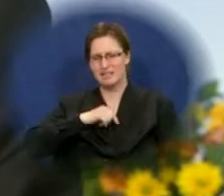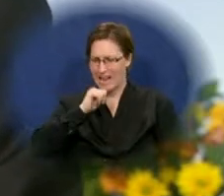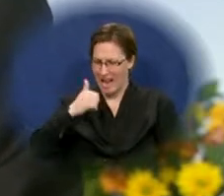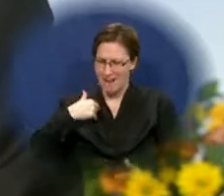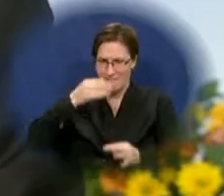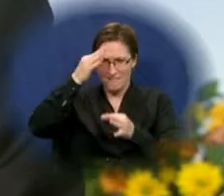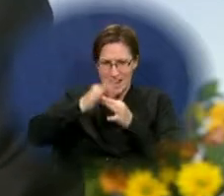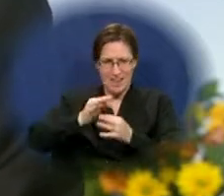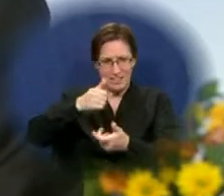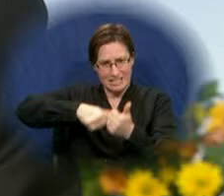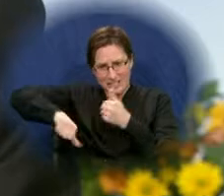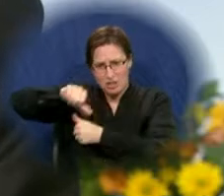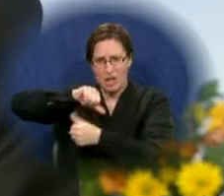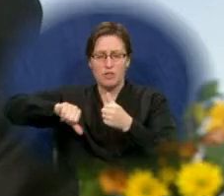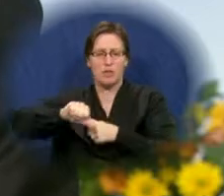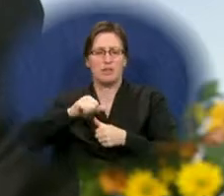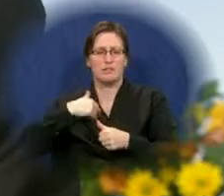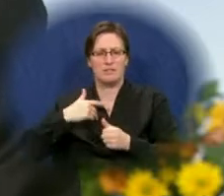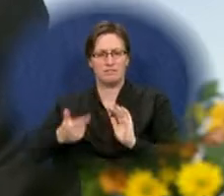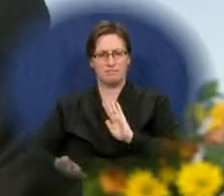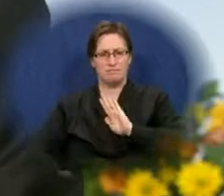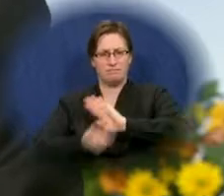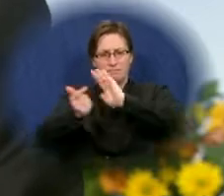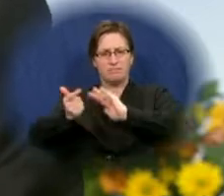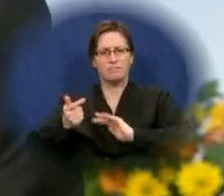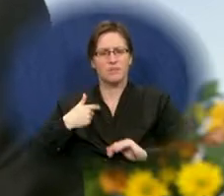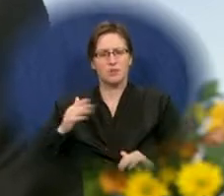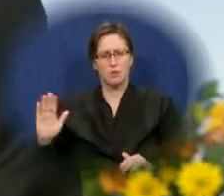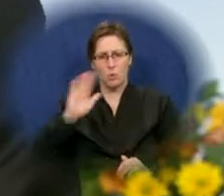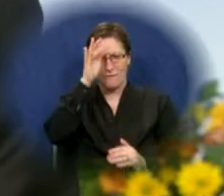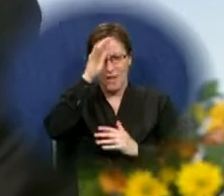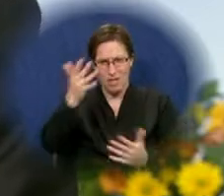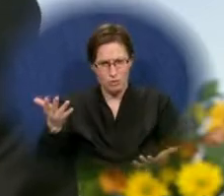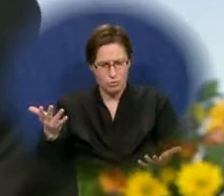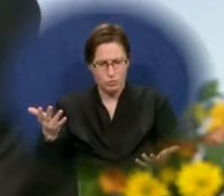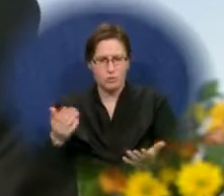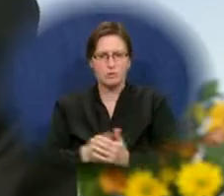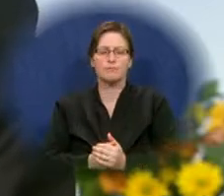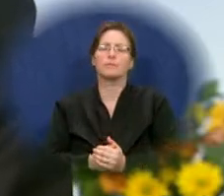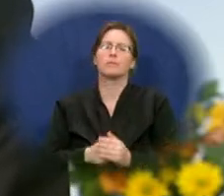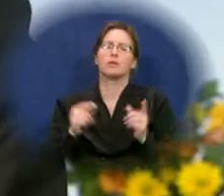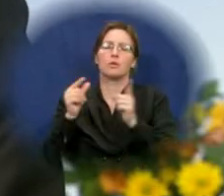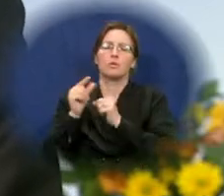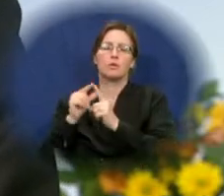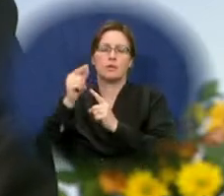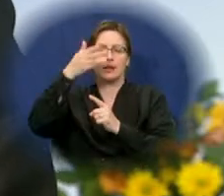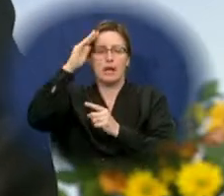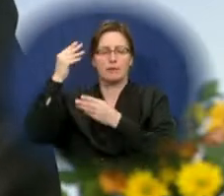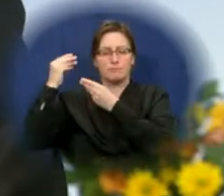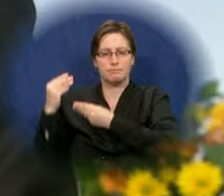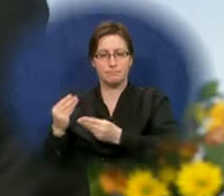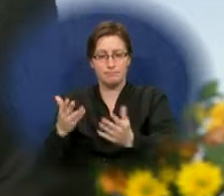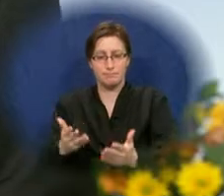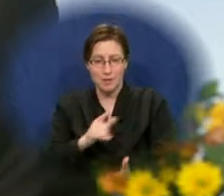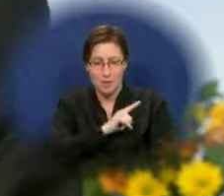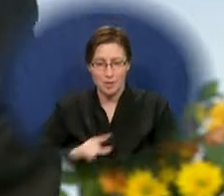one another, violating the covenant of our fathers? The word of the Lord. Thanks be to